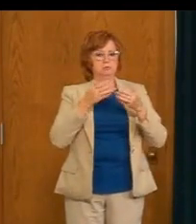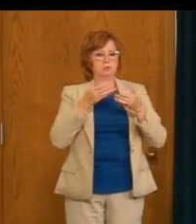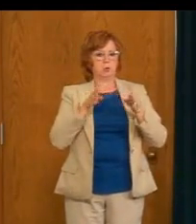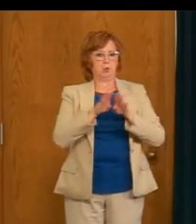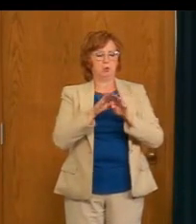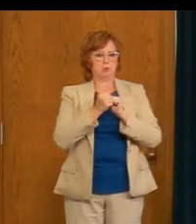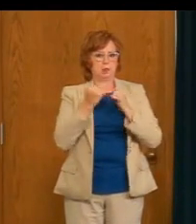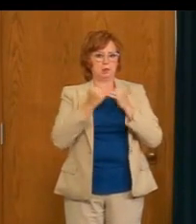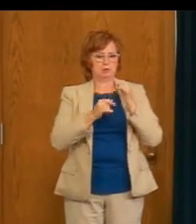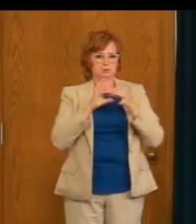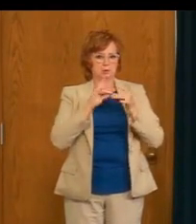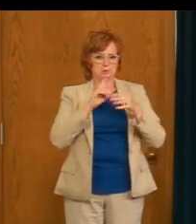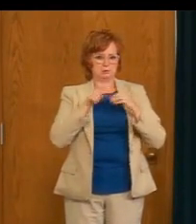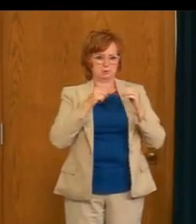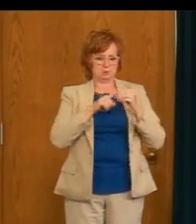do